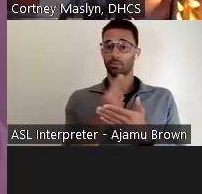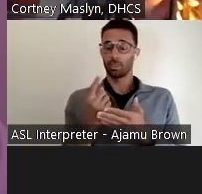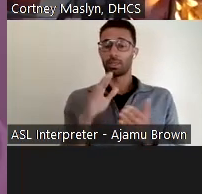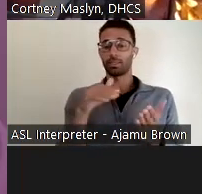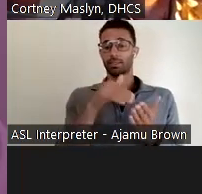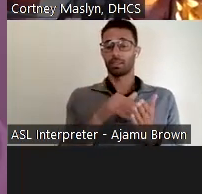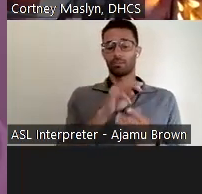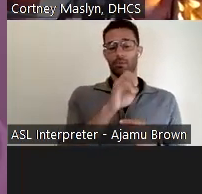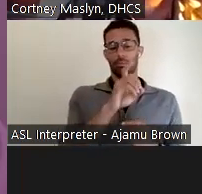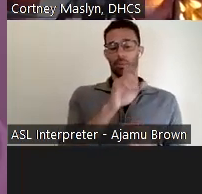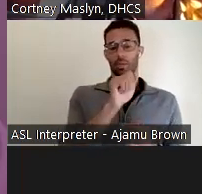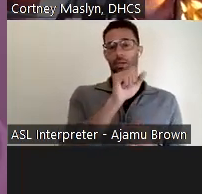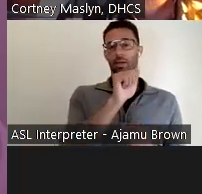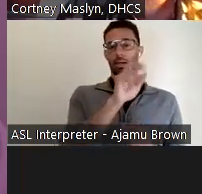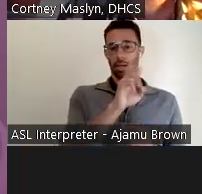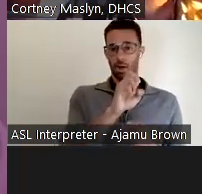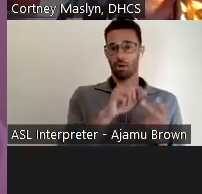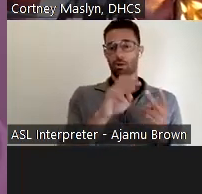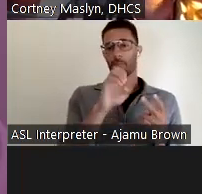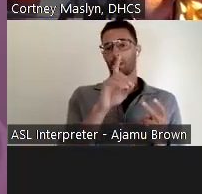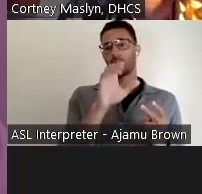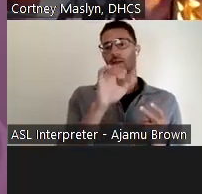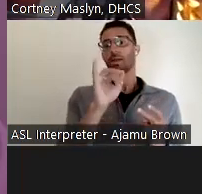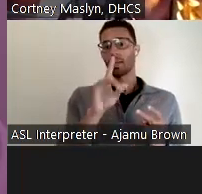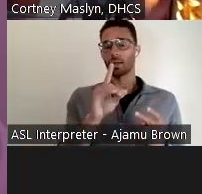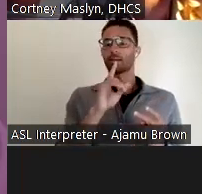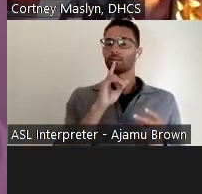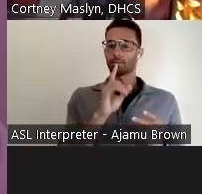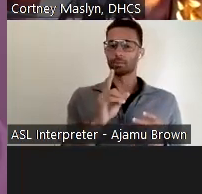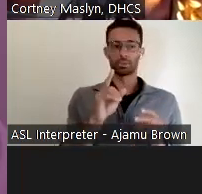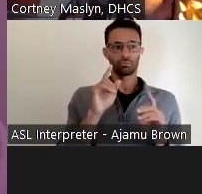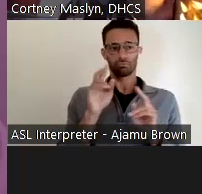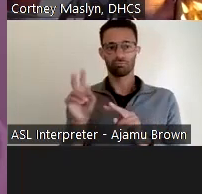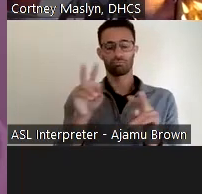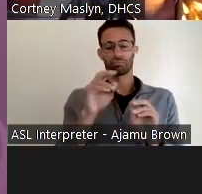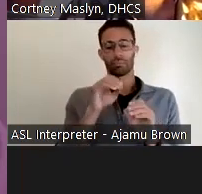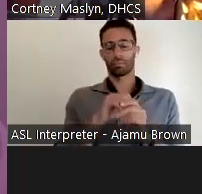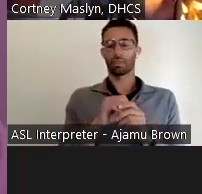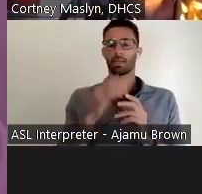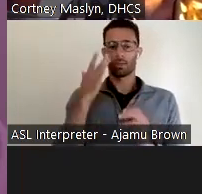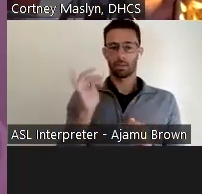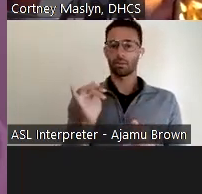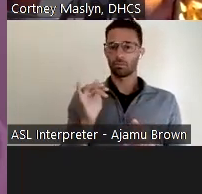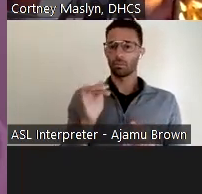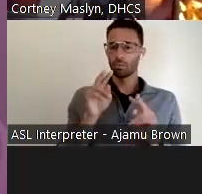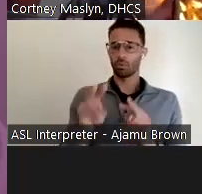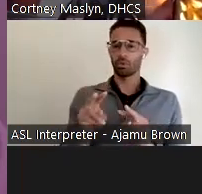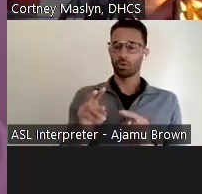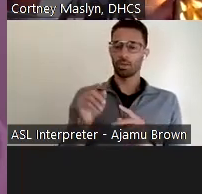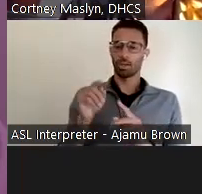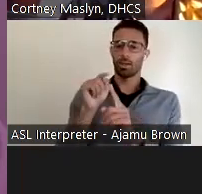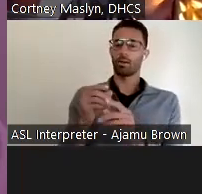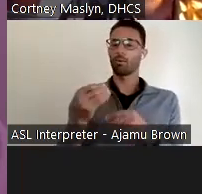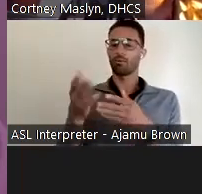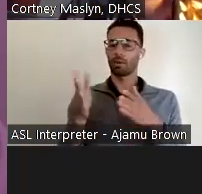is out in California looking at some of our heightened scrutiny providers, which really this process is a process